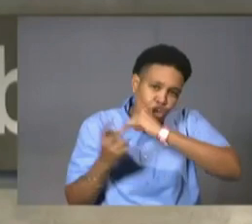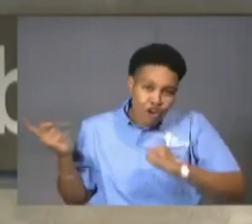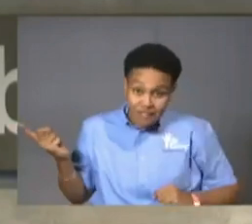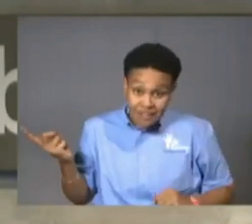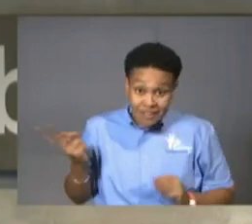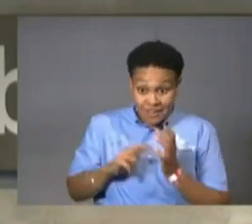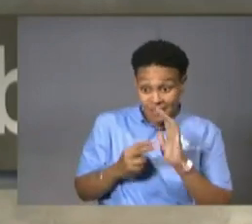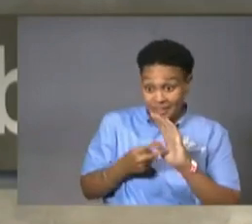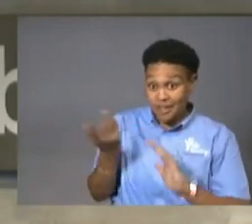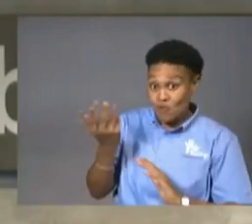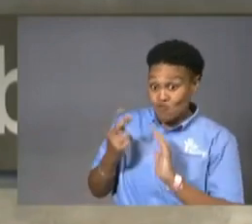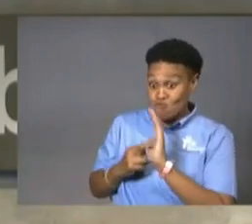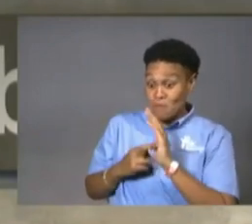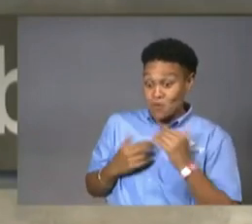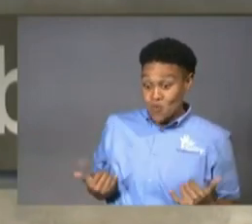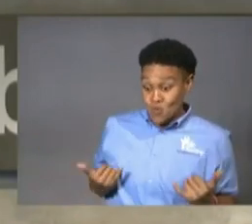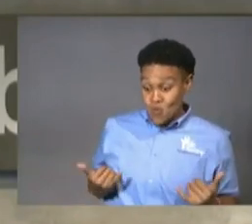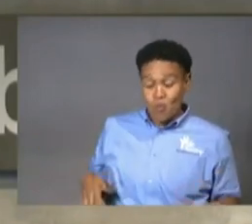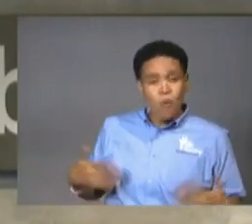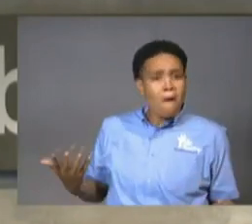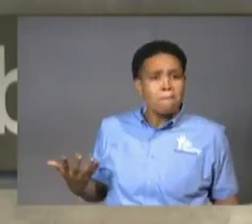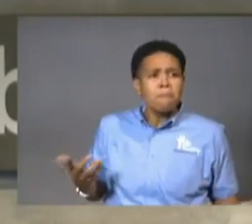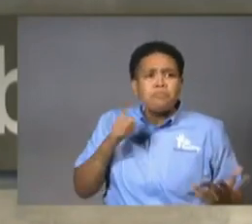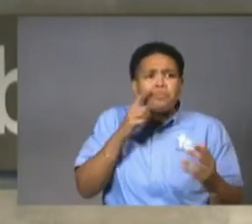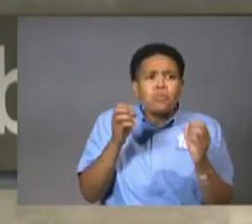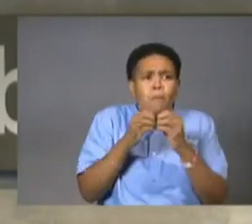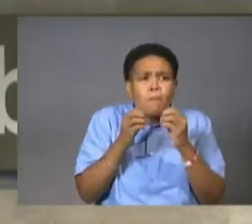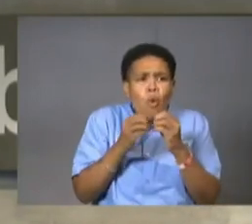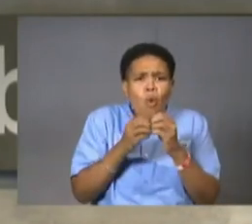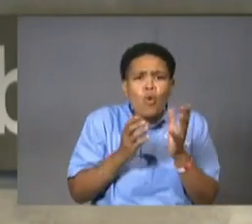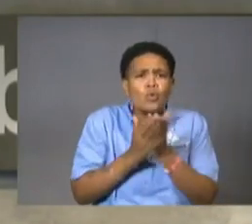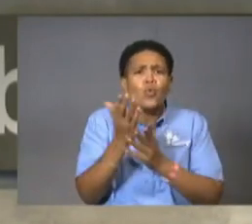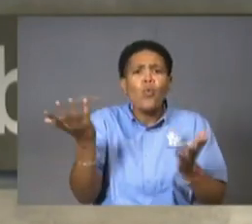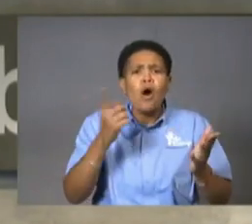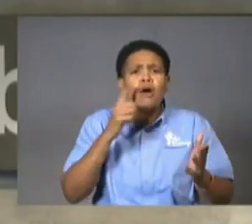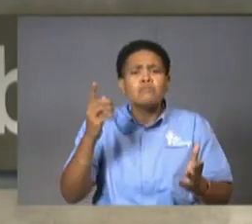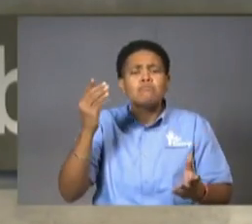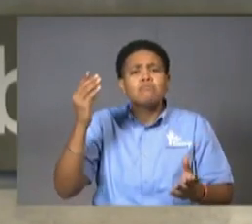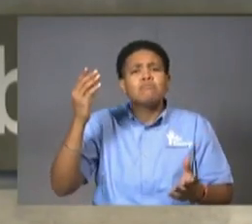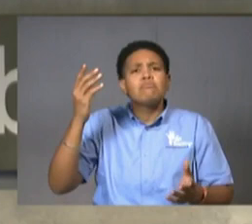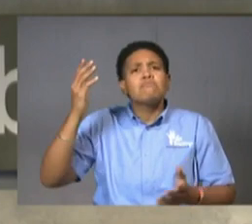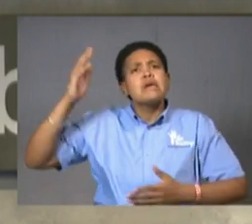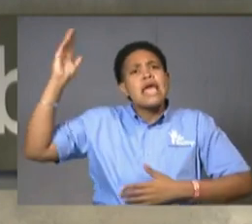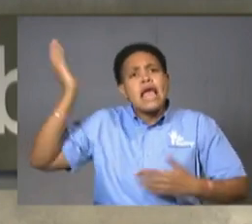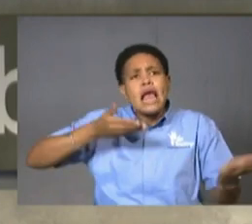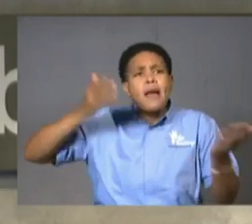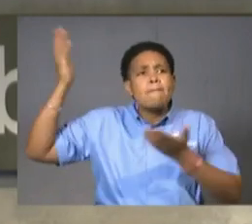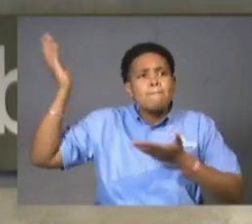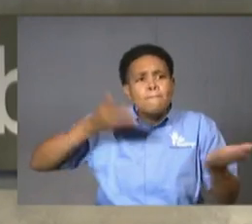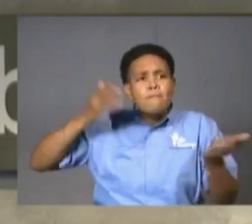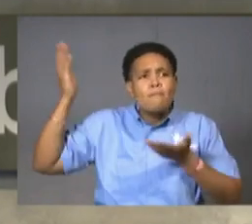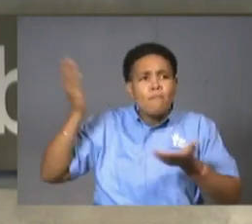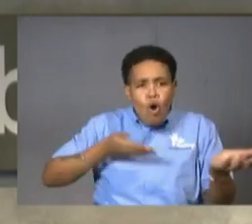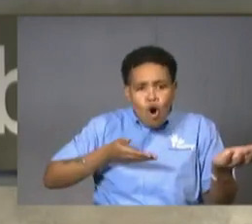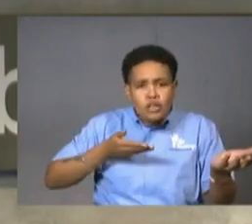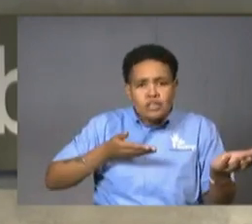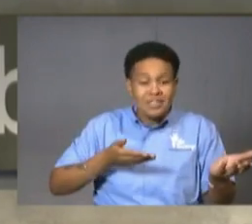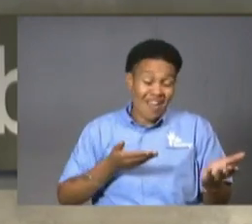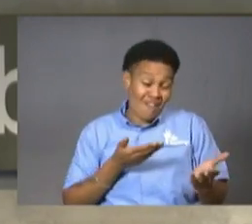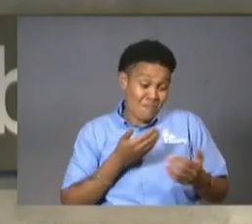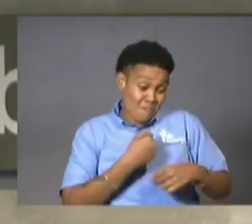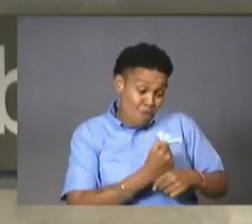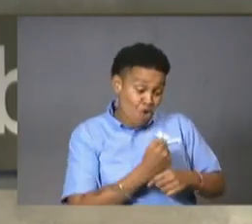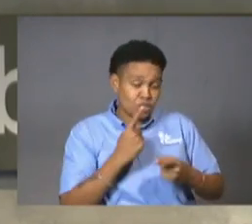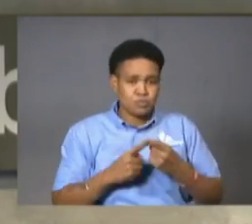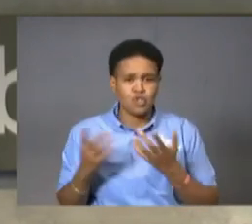which represent today more by way of imports of goods and services than we have ever had.